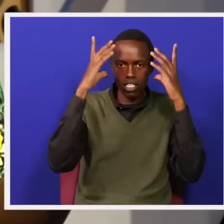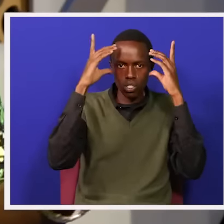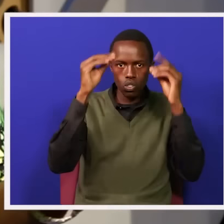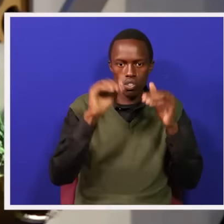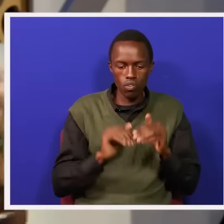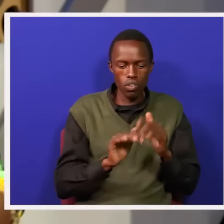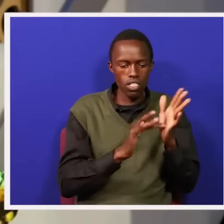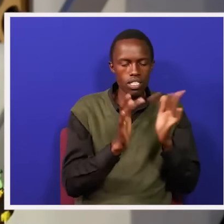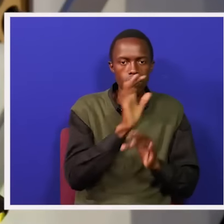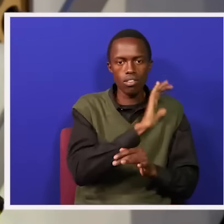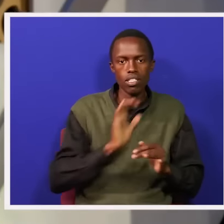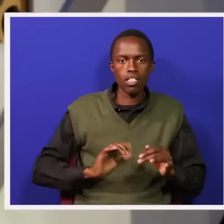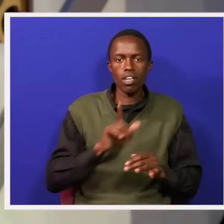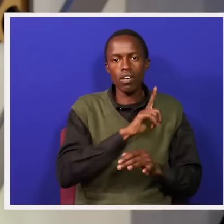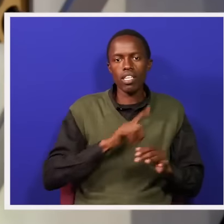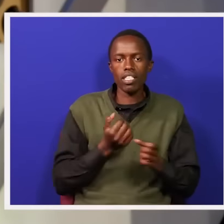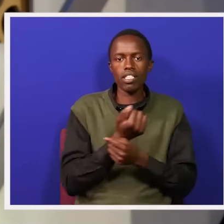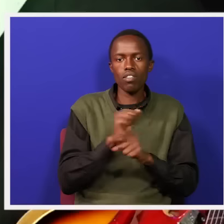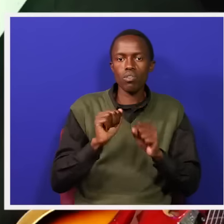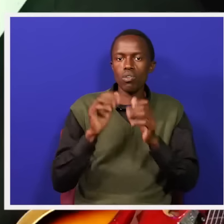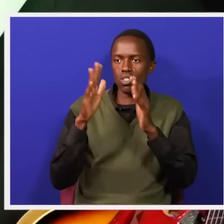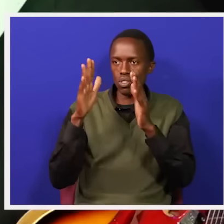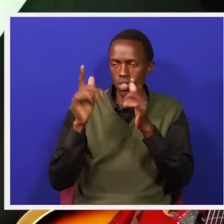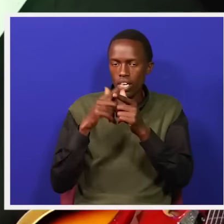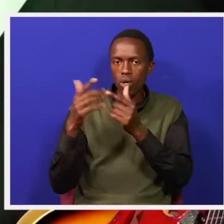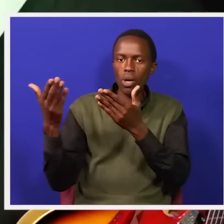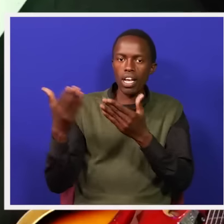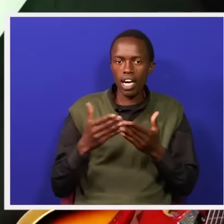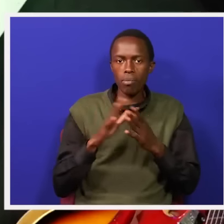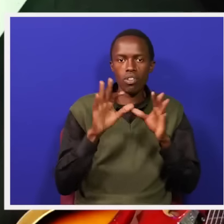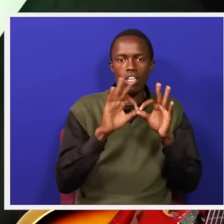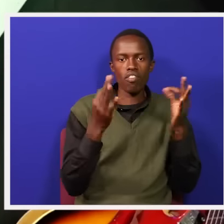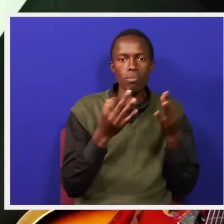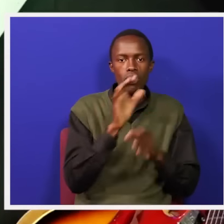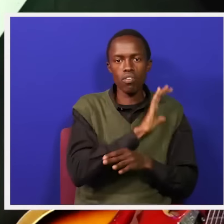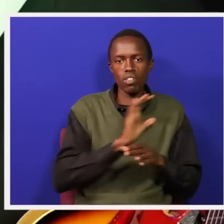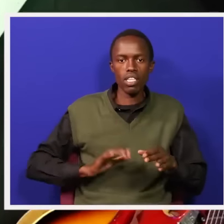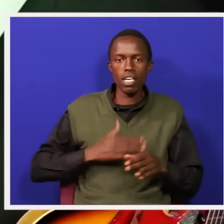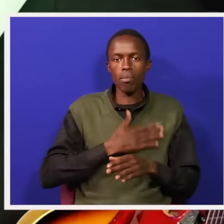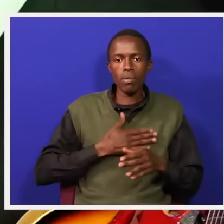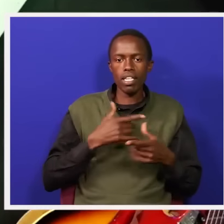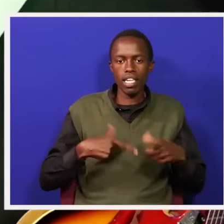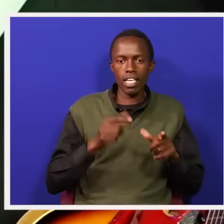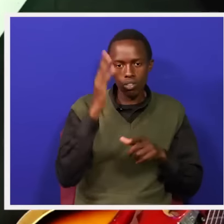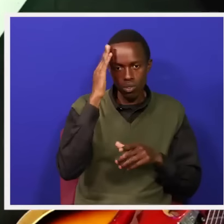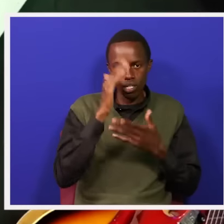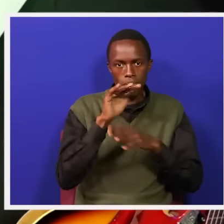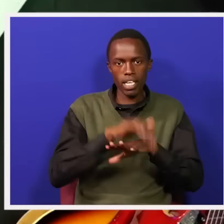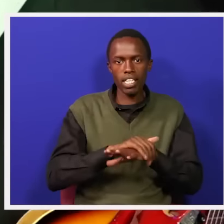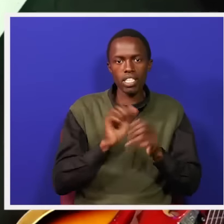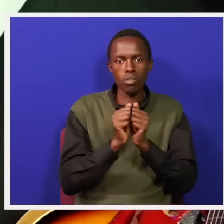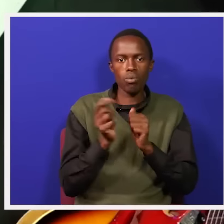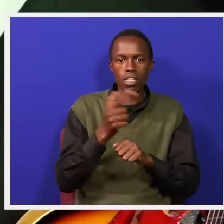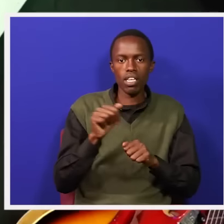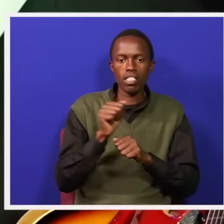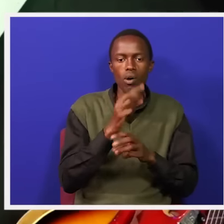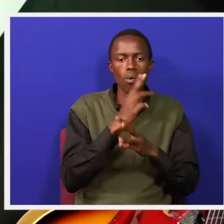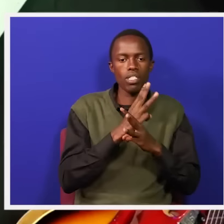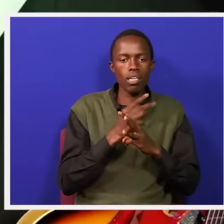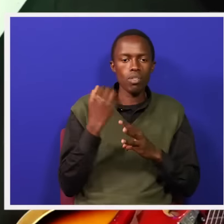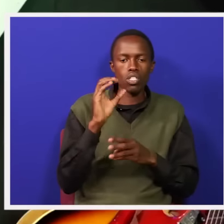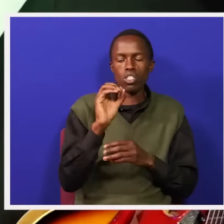you've made a decision to follow Jesus Christ as your Lord and Savior, congratulations and welcome into the family of Christ. Please let us know by getting in touch with